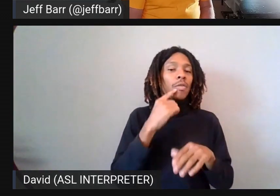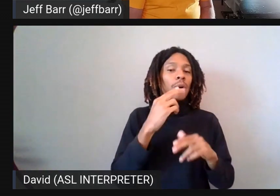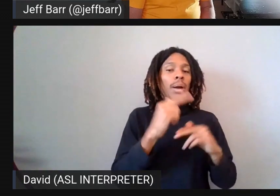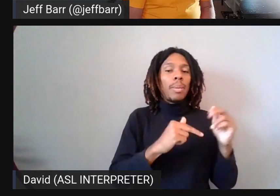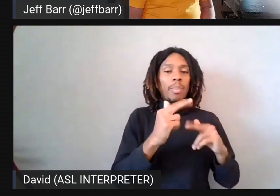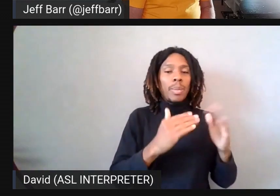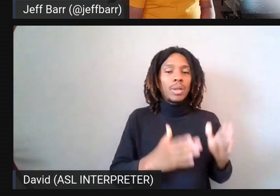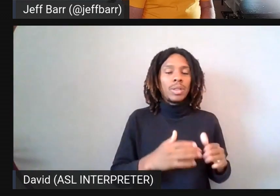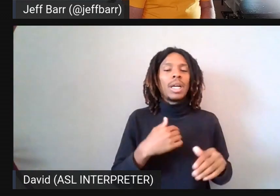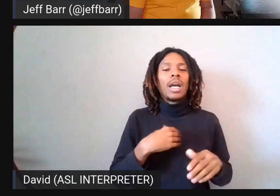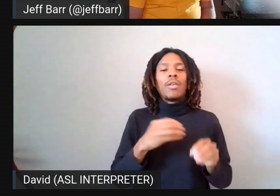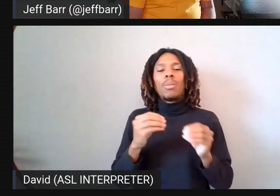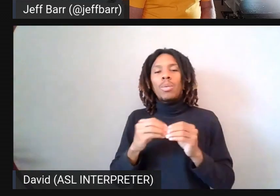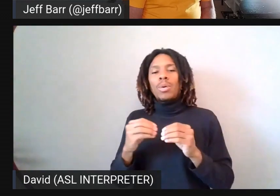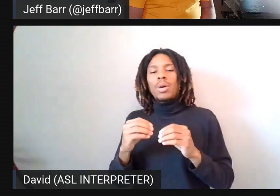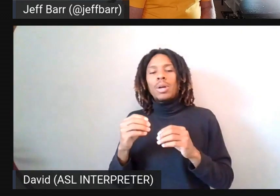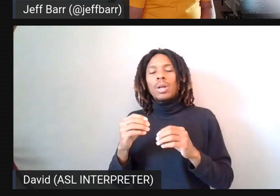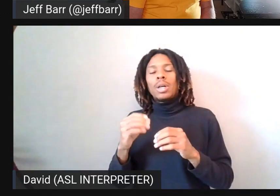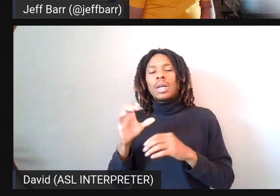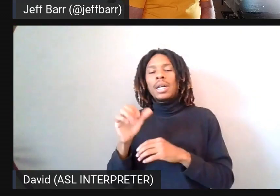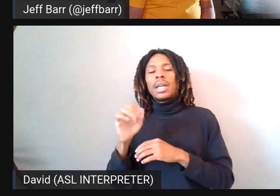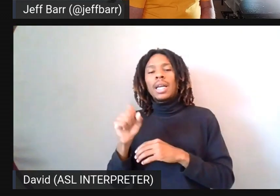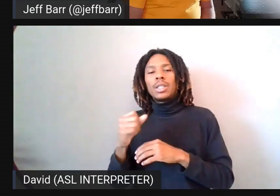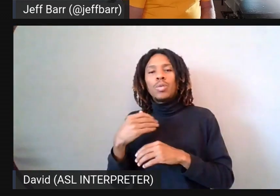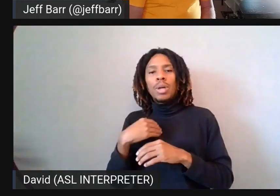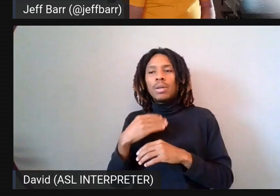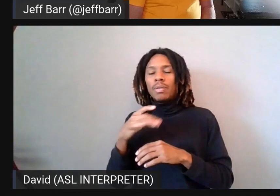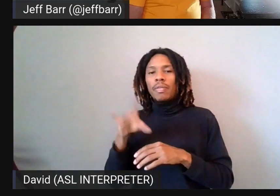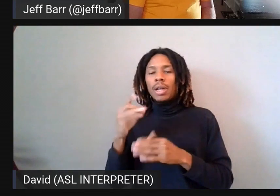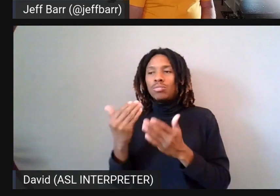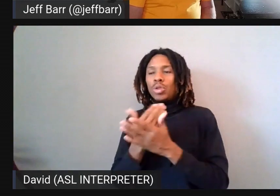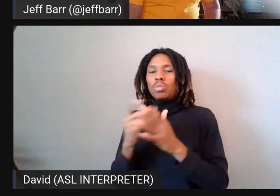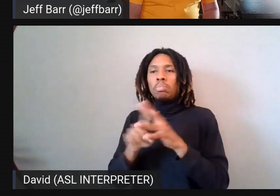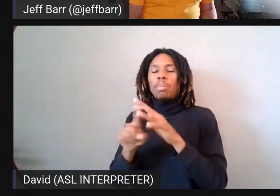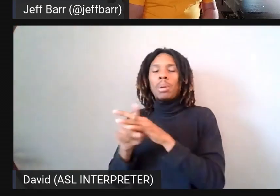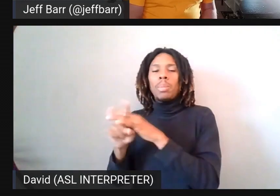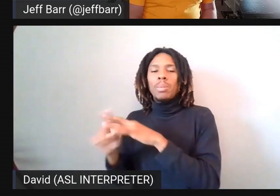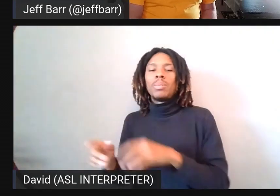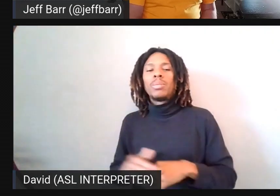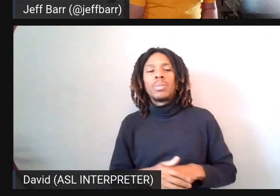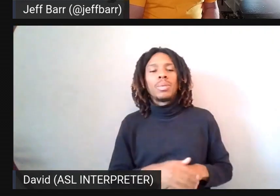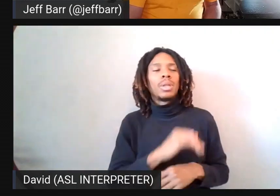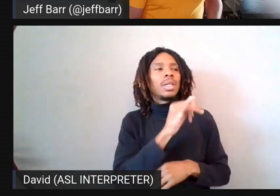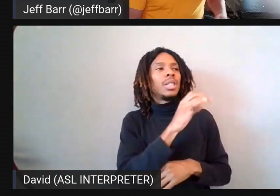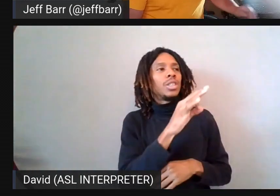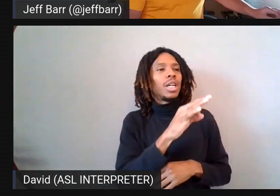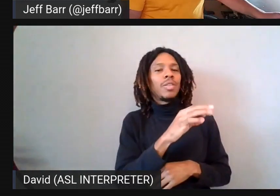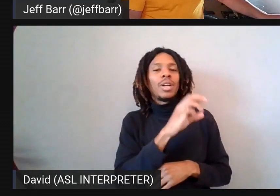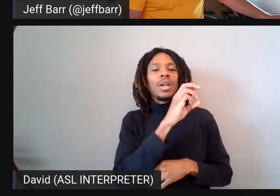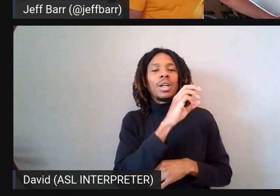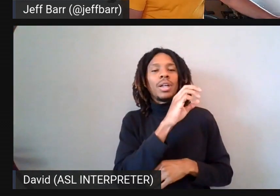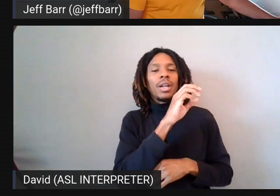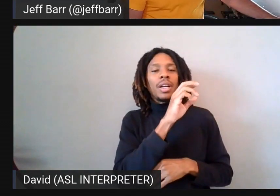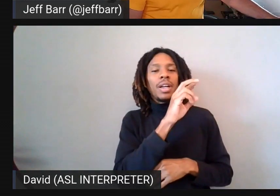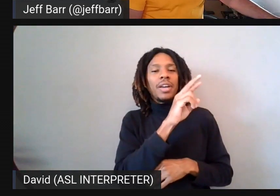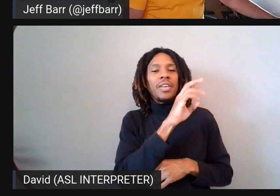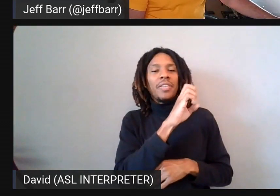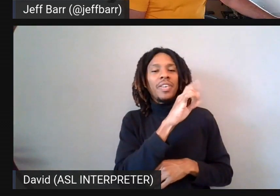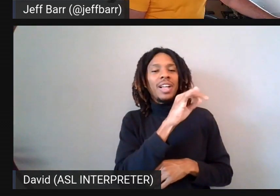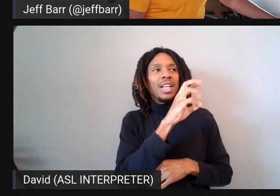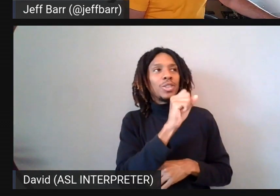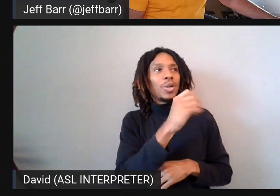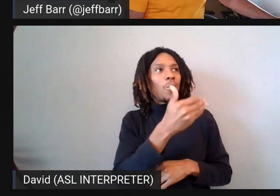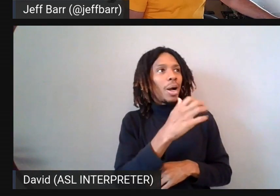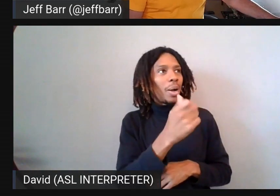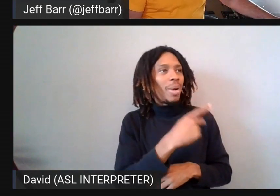and there are more use cases that we are discovering as well. Awesome. Veliswa, welcome back. And